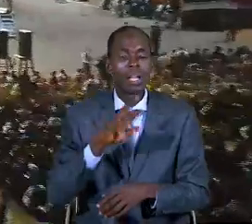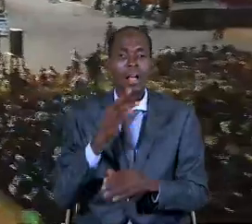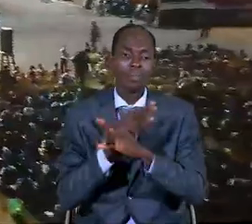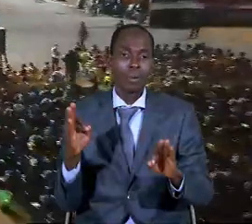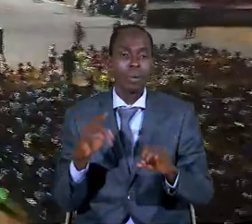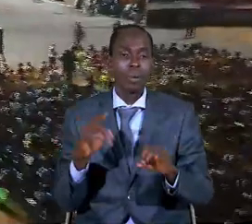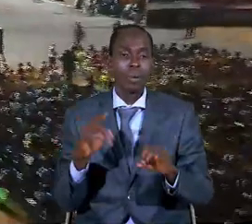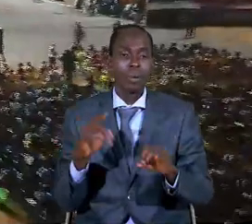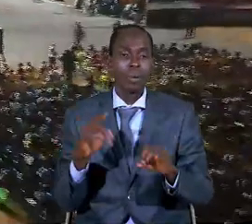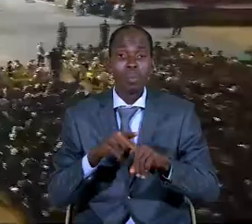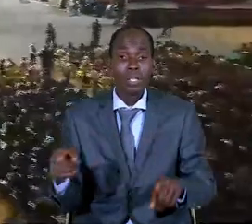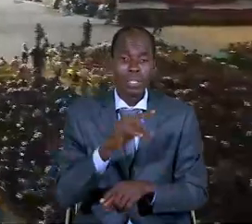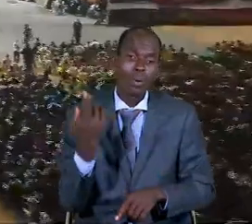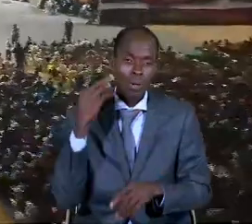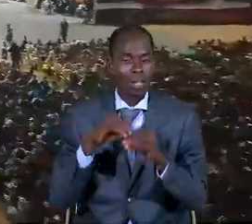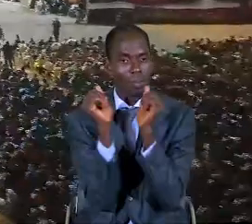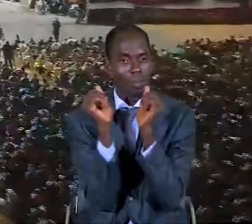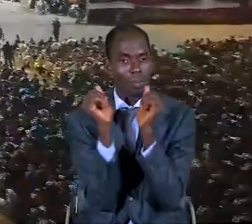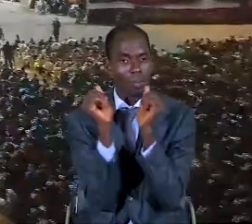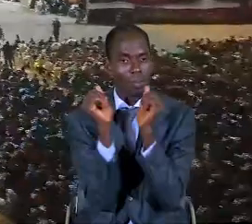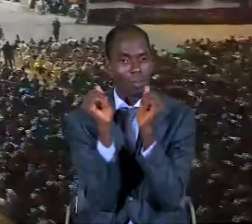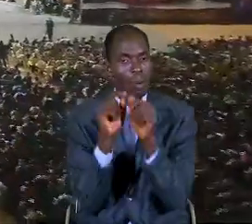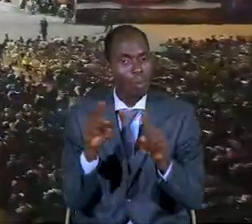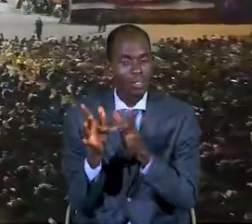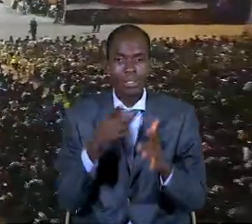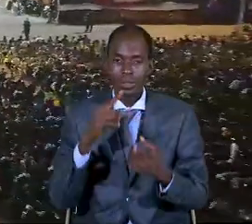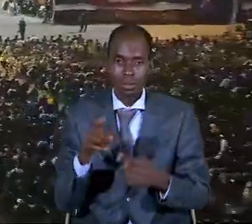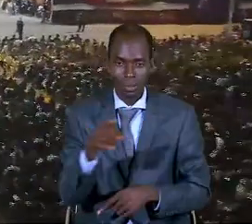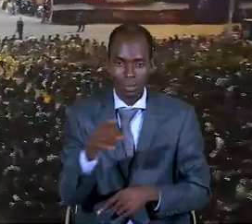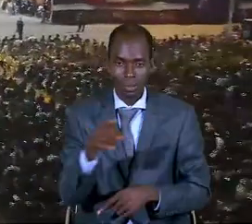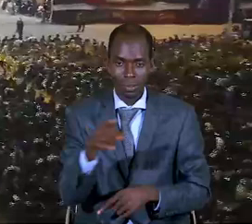in bondage. And Jesus said,